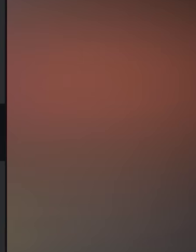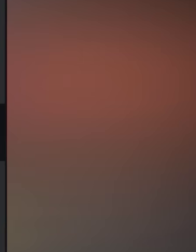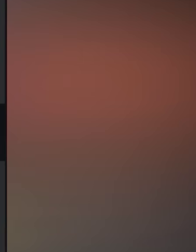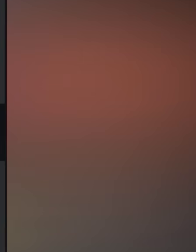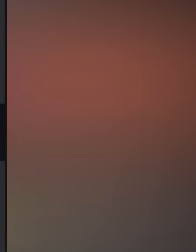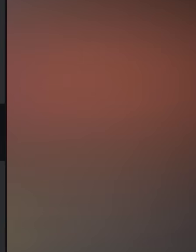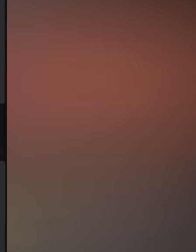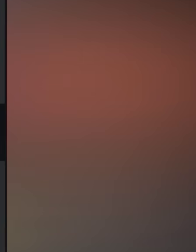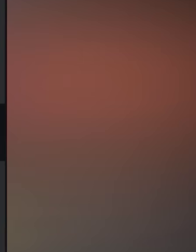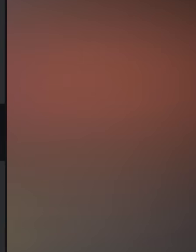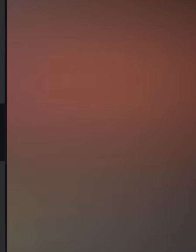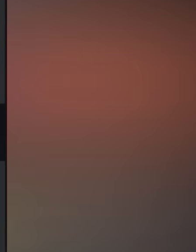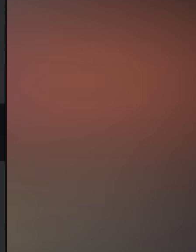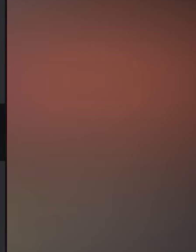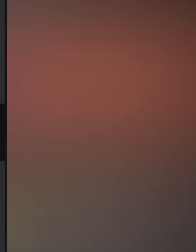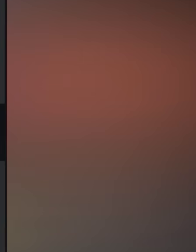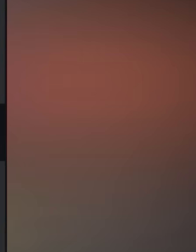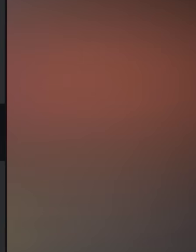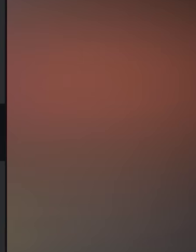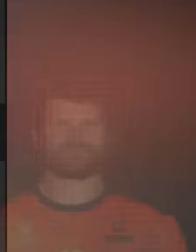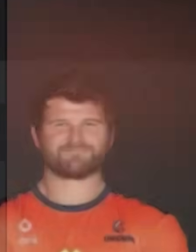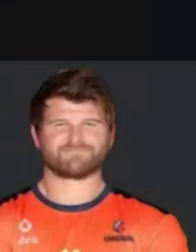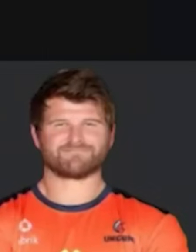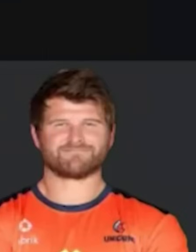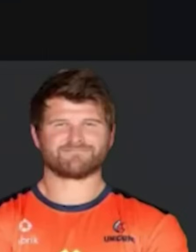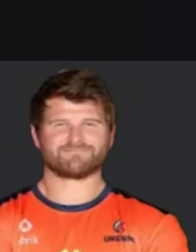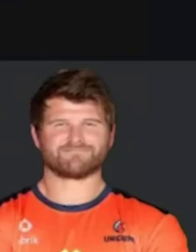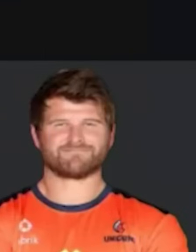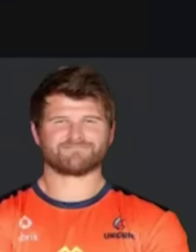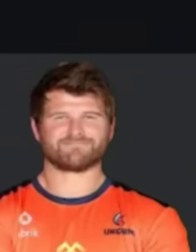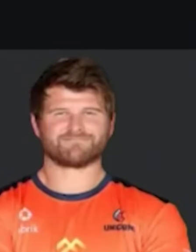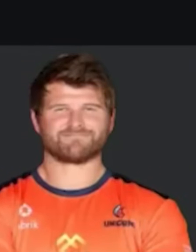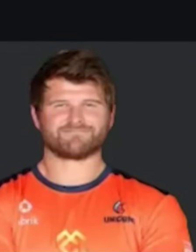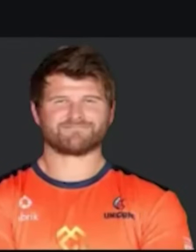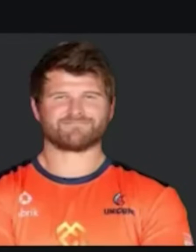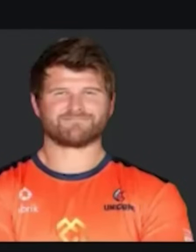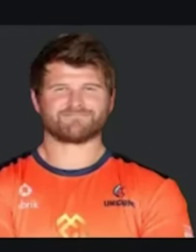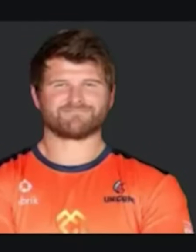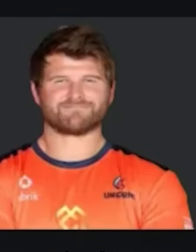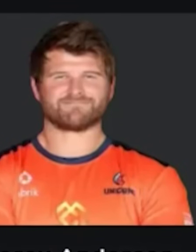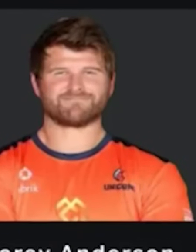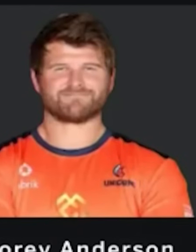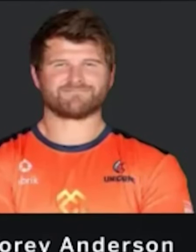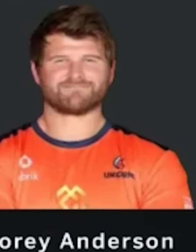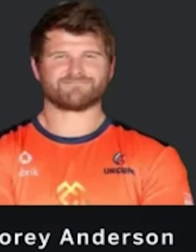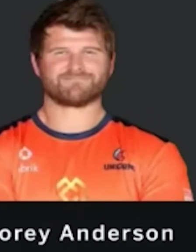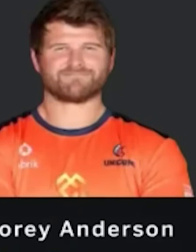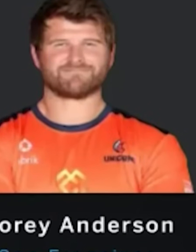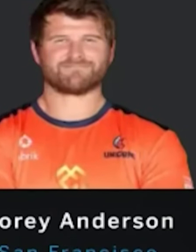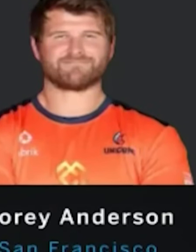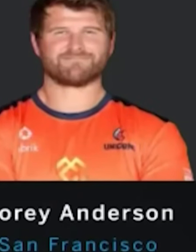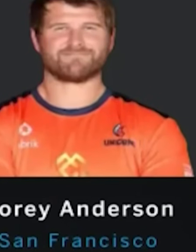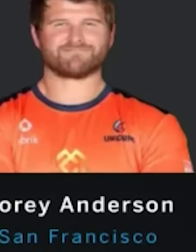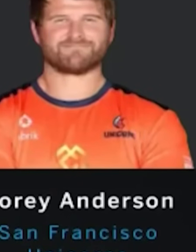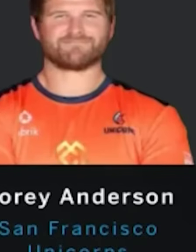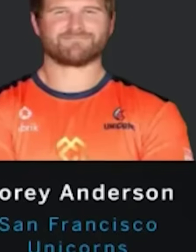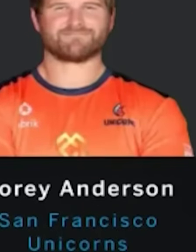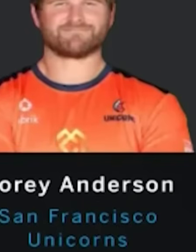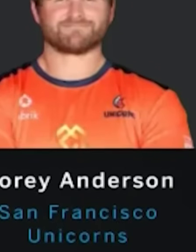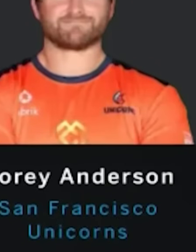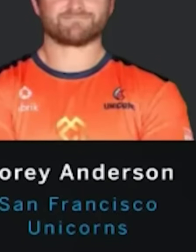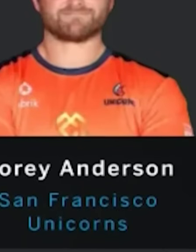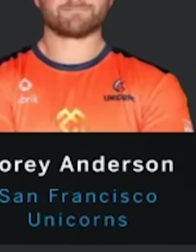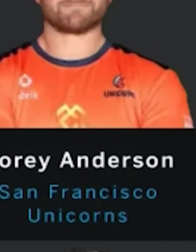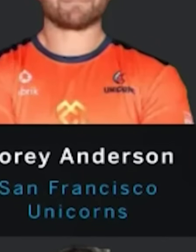cricket this week, will lead Mumbai Indian New York. San Francisco Unicorns, Washington Freedom, Texas Super Kings and Seattle